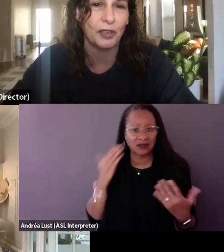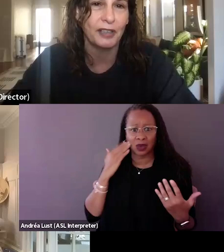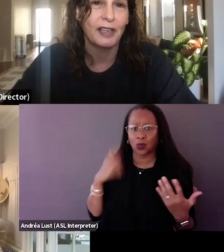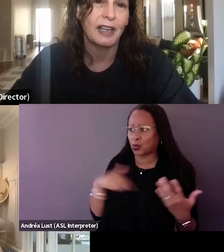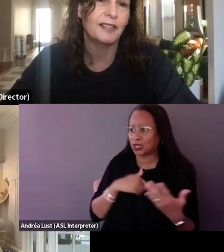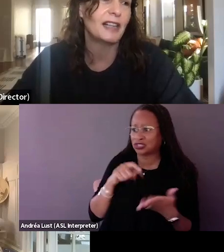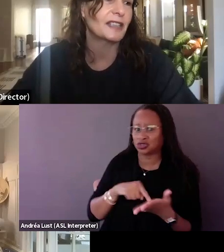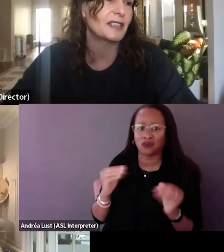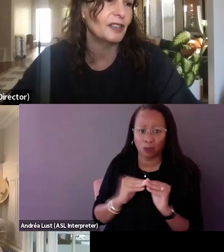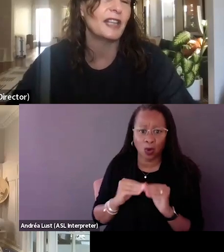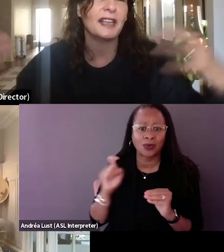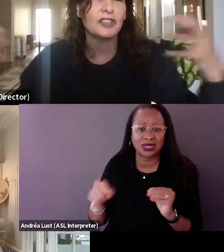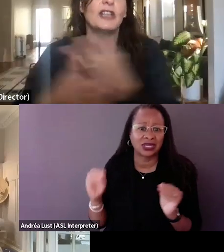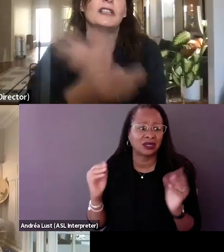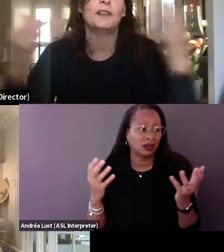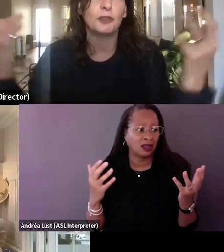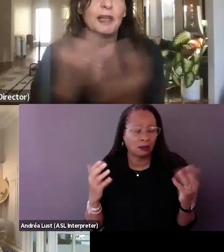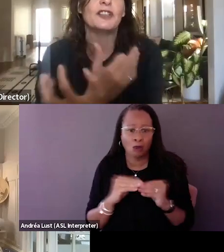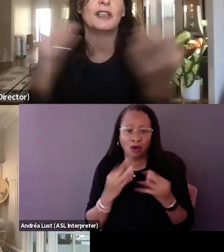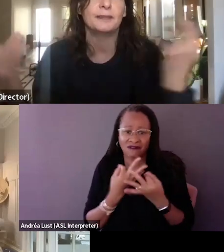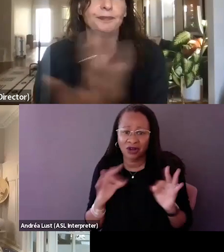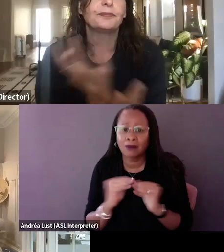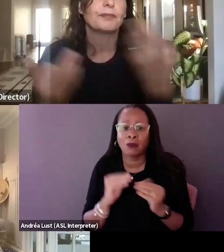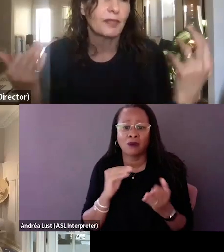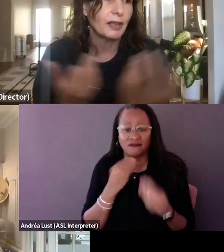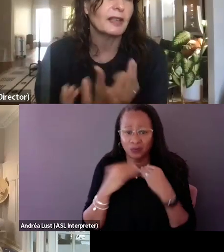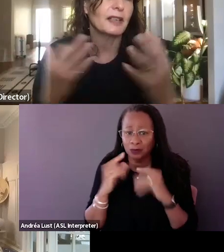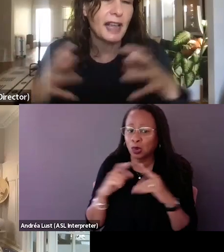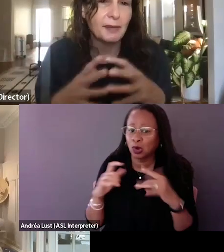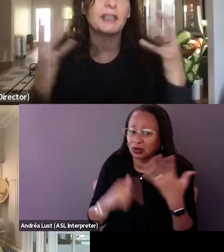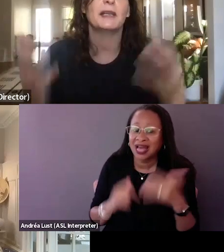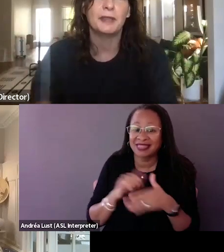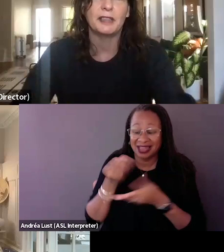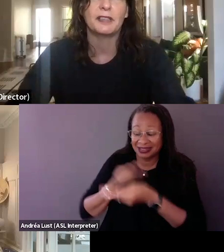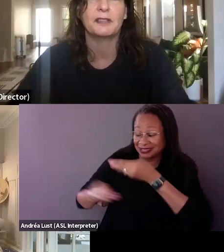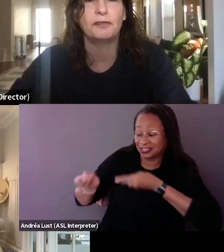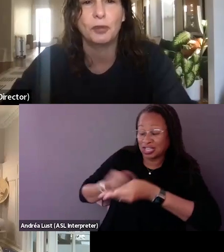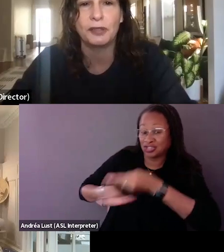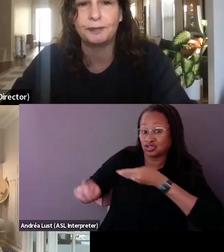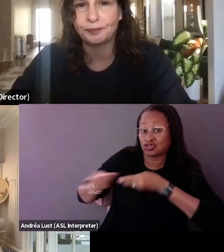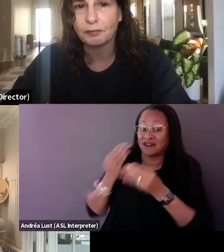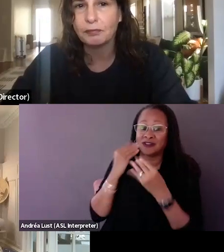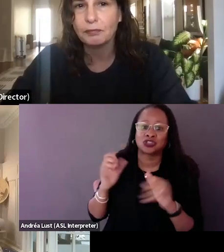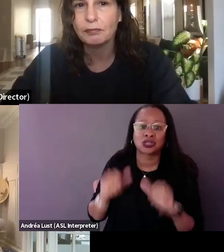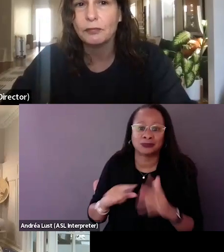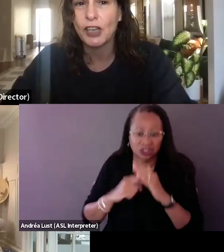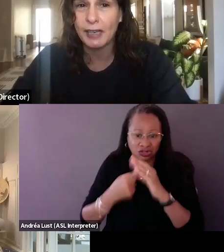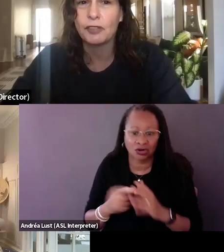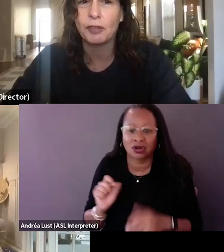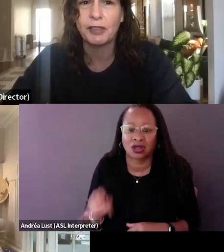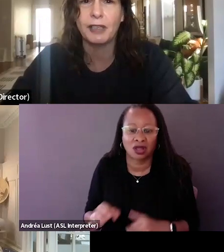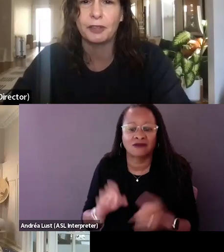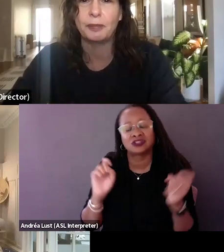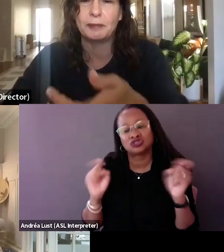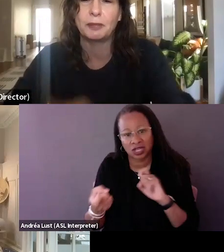deserve more. And that's, that exchange of information can be the impetus for